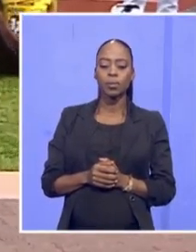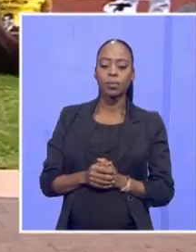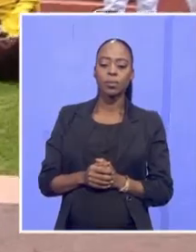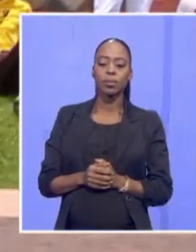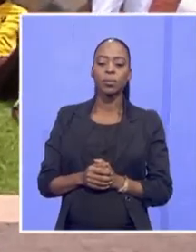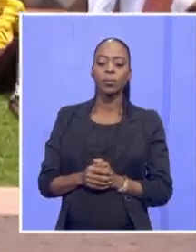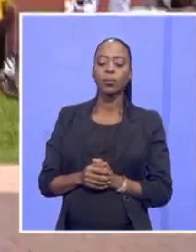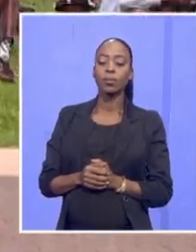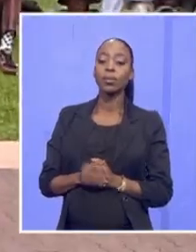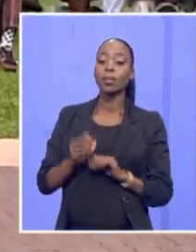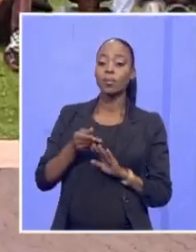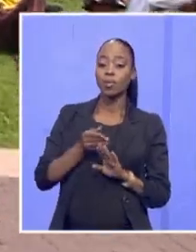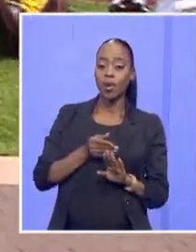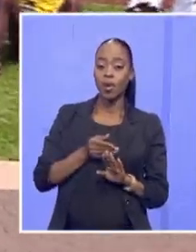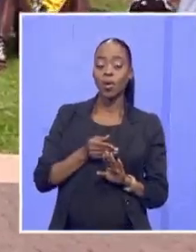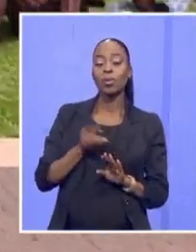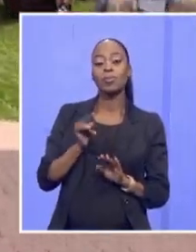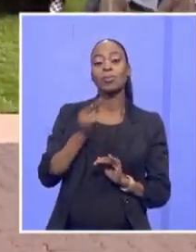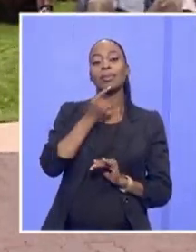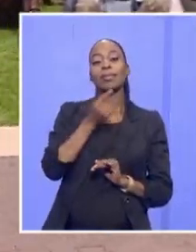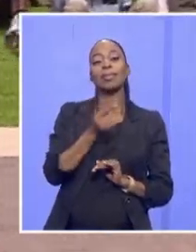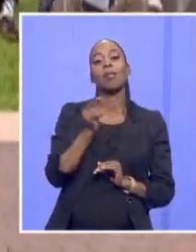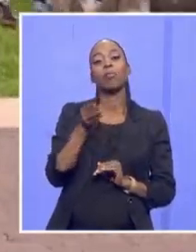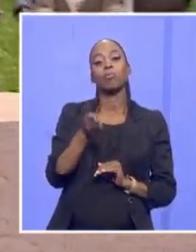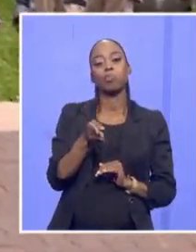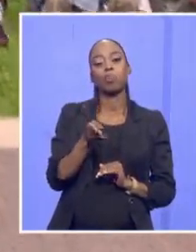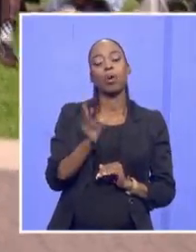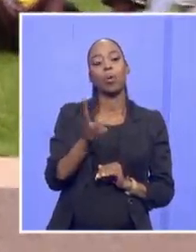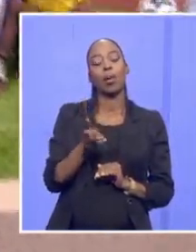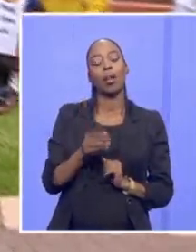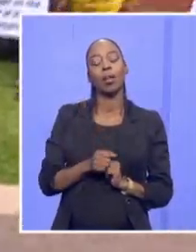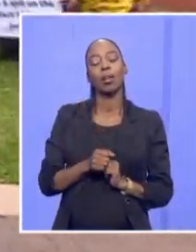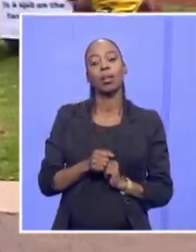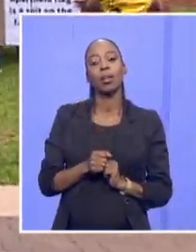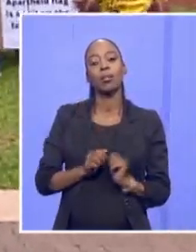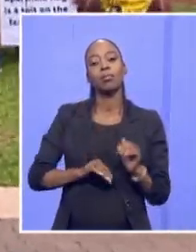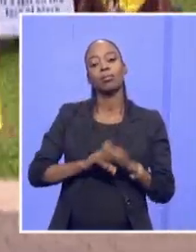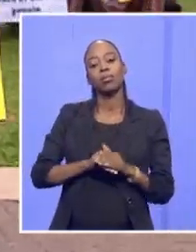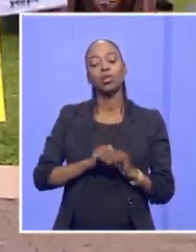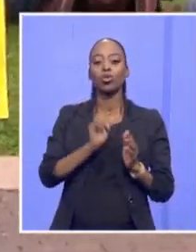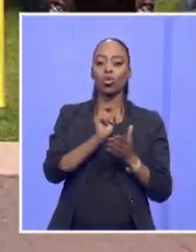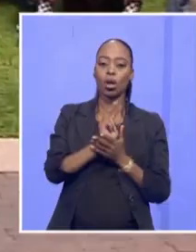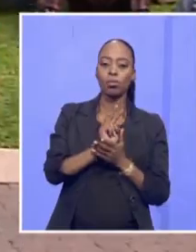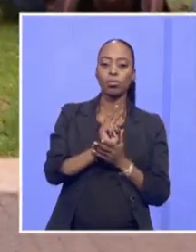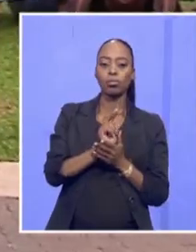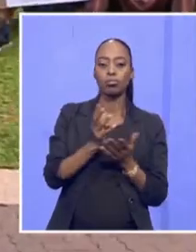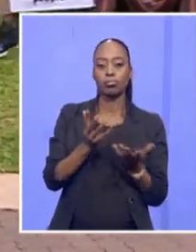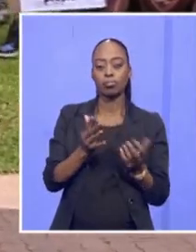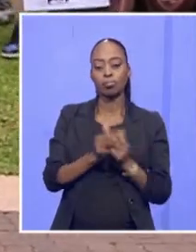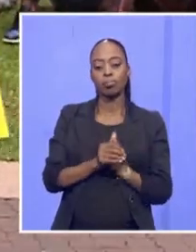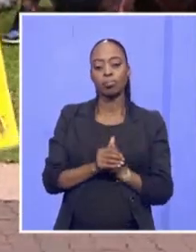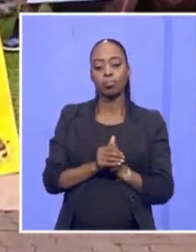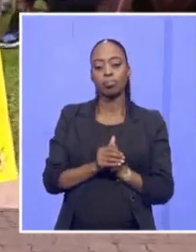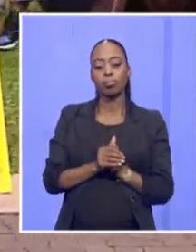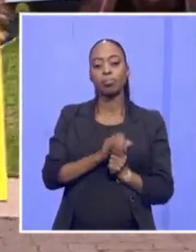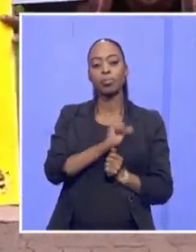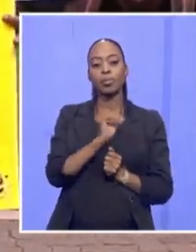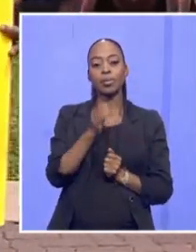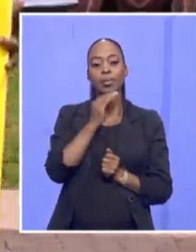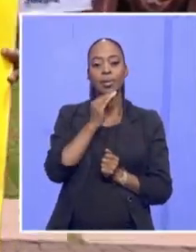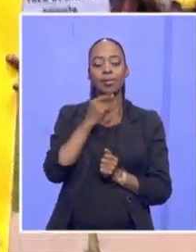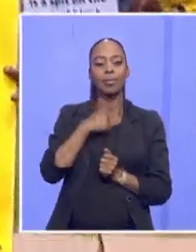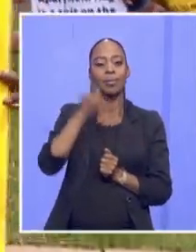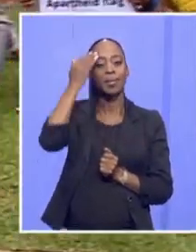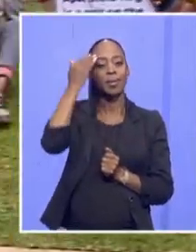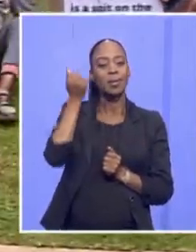Look, initially, they indicated they'll be here, they'll be out here until about 12 o'clock. So I don't know what